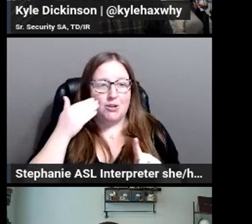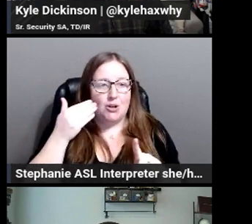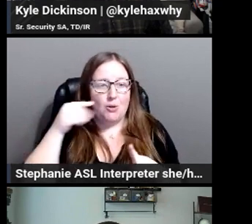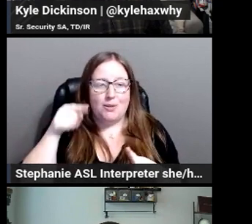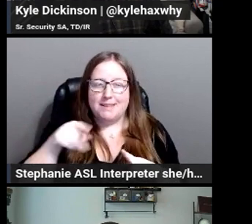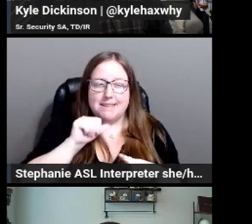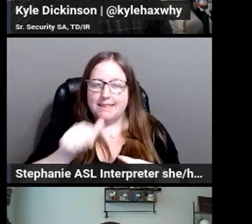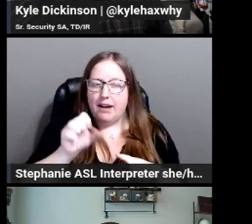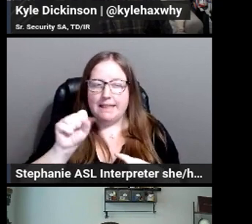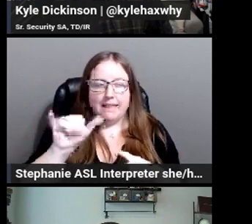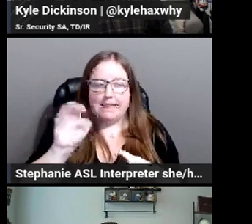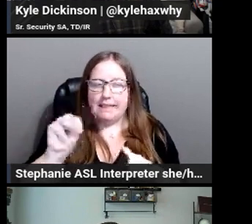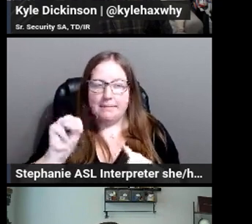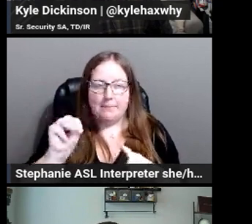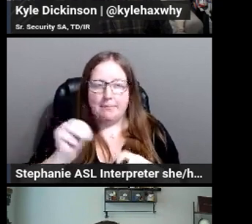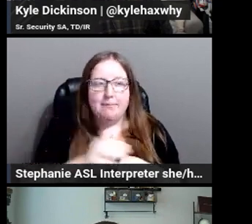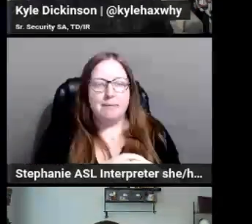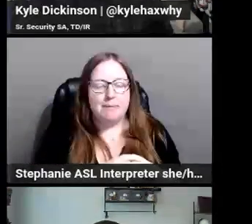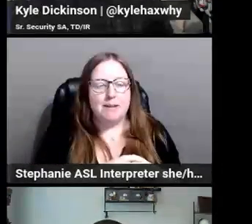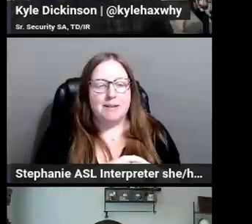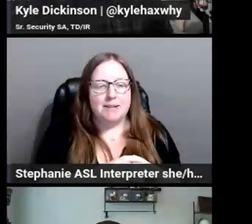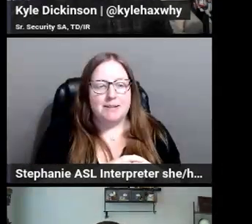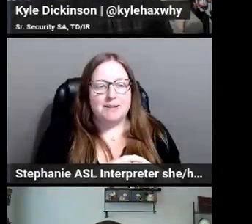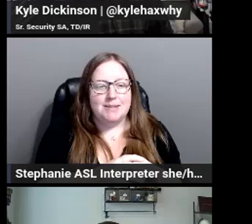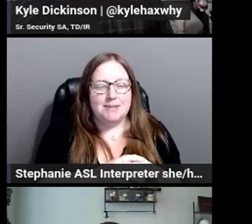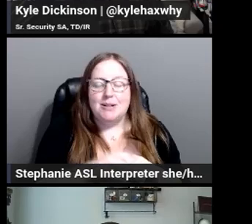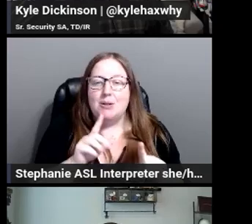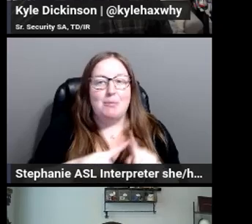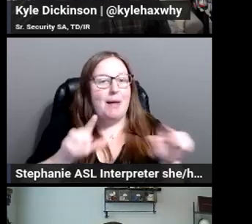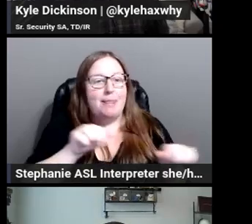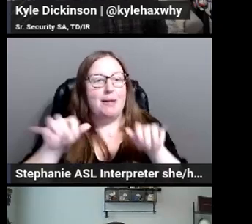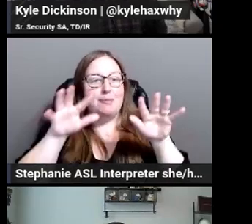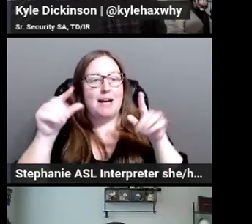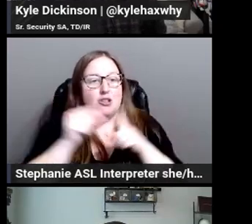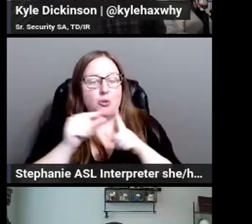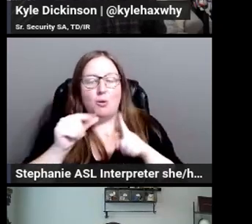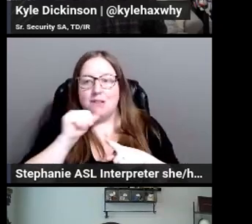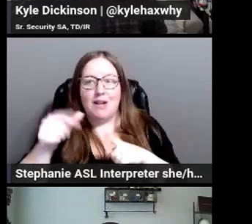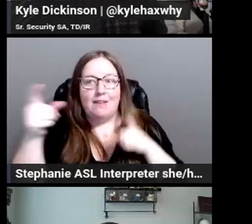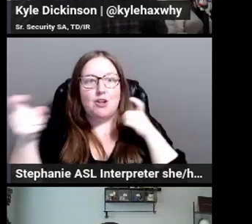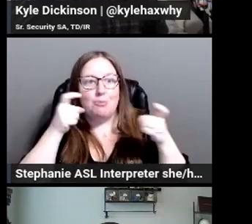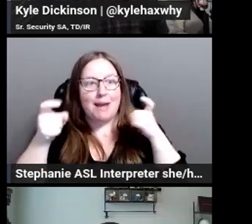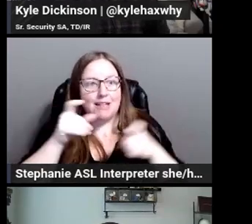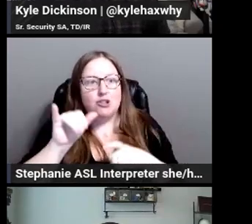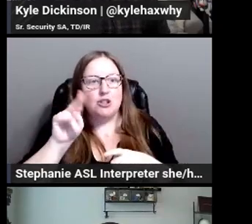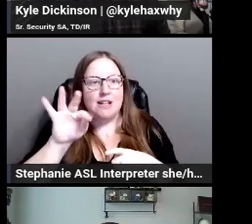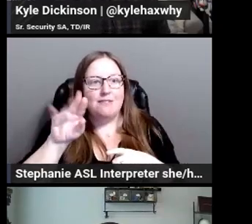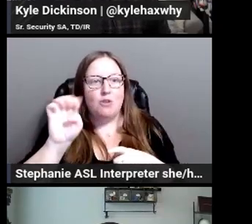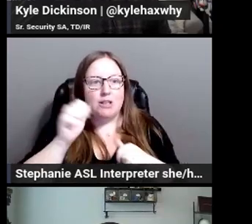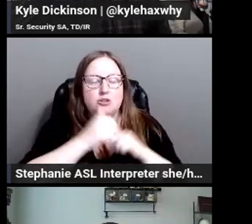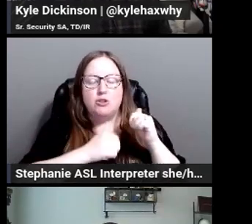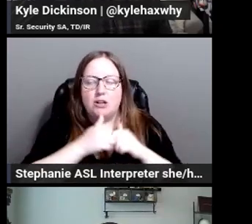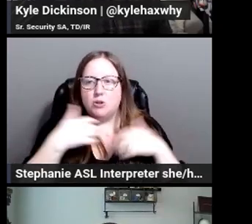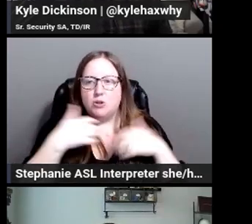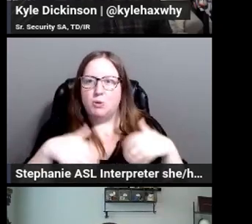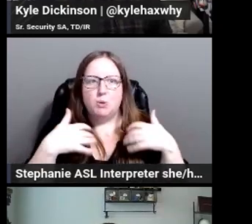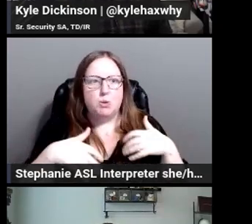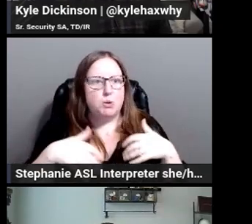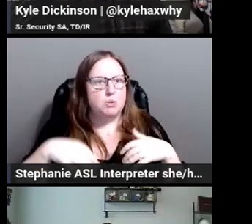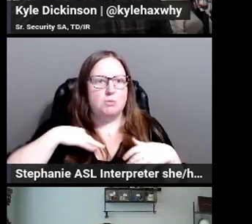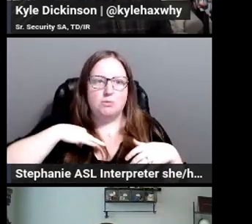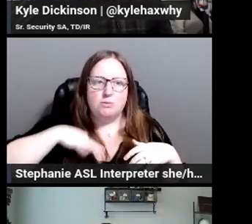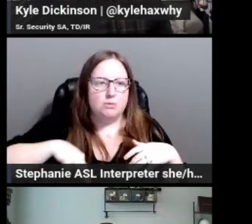per se. But no, the magic words of not having to manage infrastructure is a big win. Just